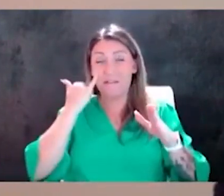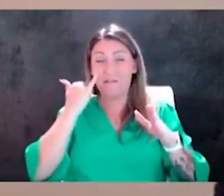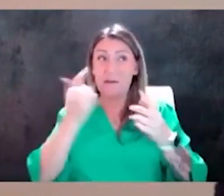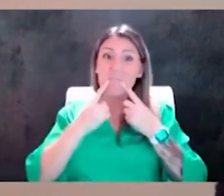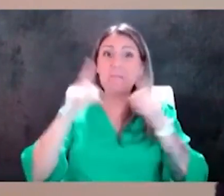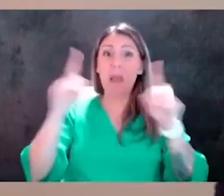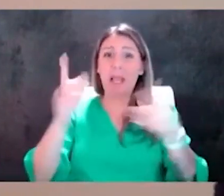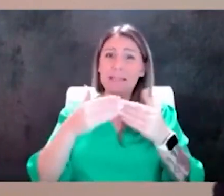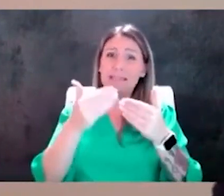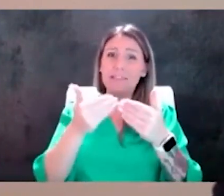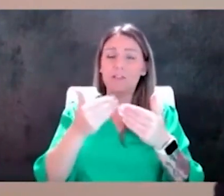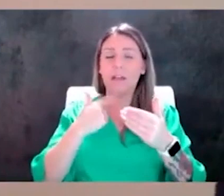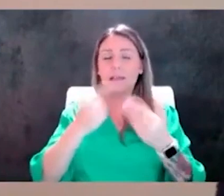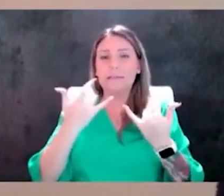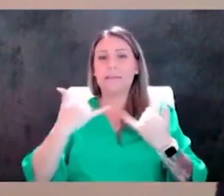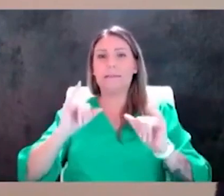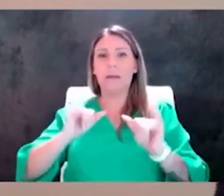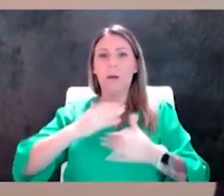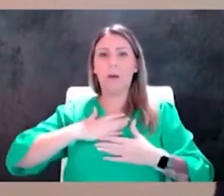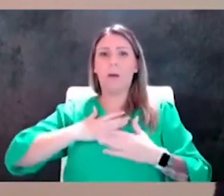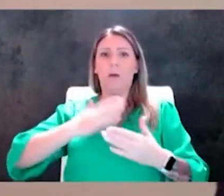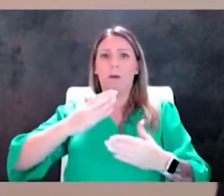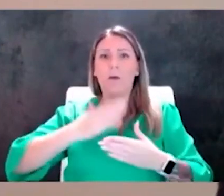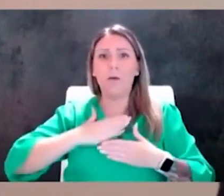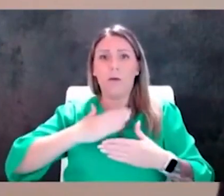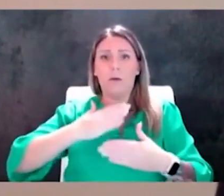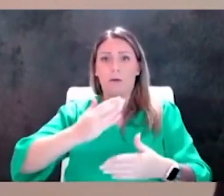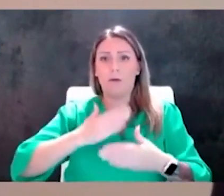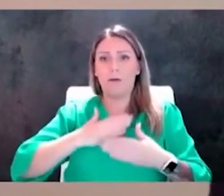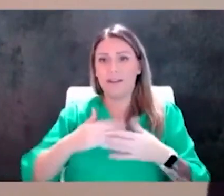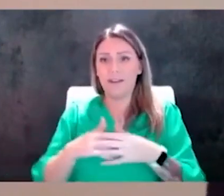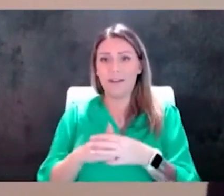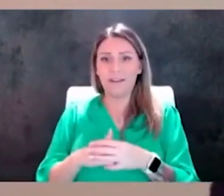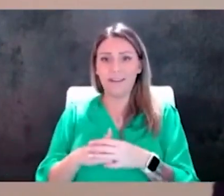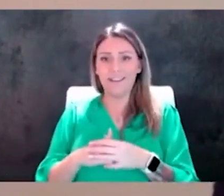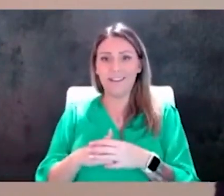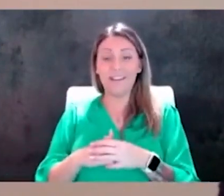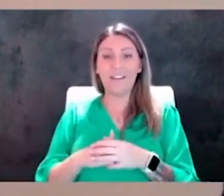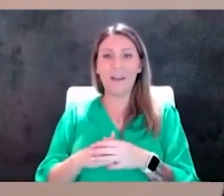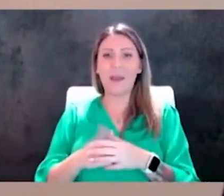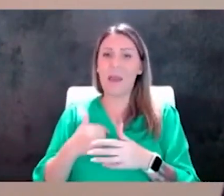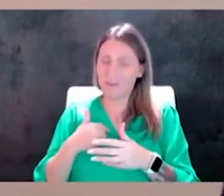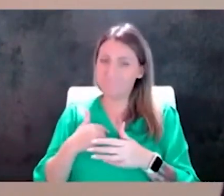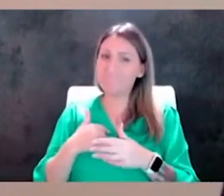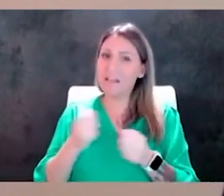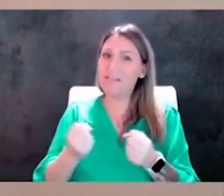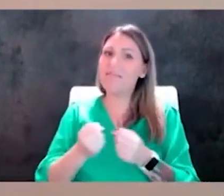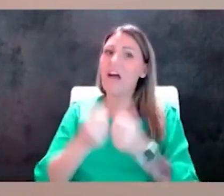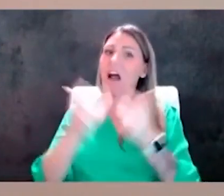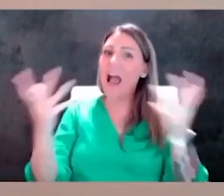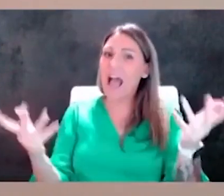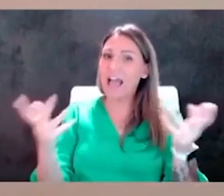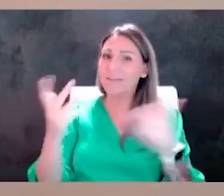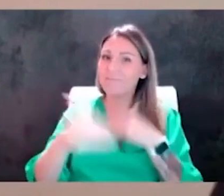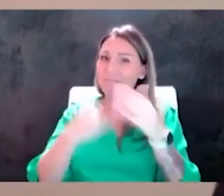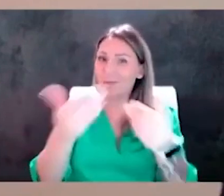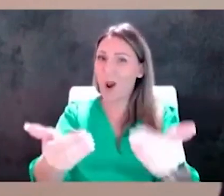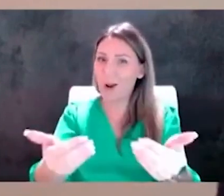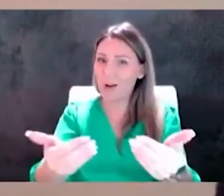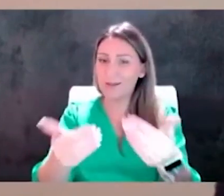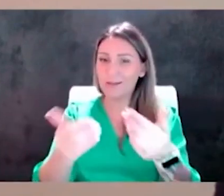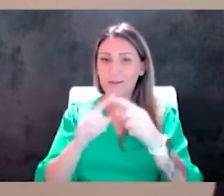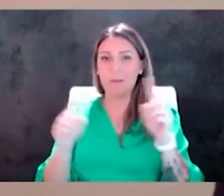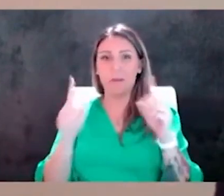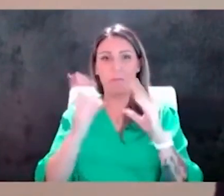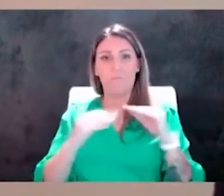breath doing those things, even though I'm making a lot of progress. But I have much more